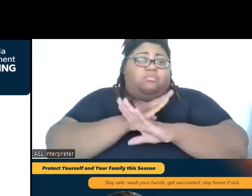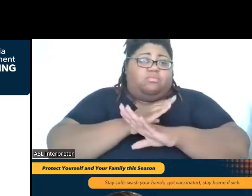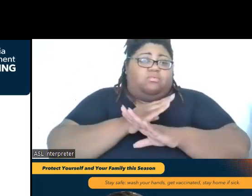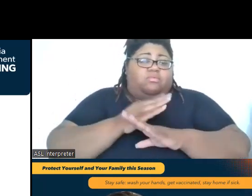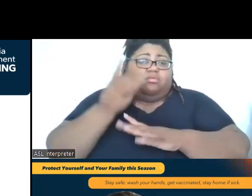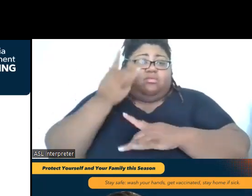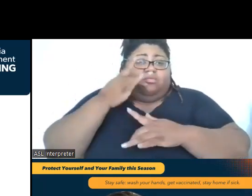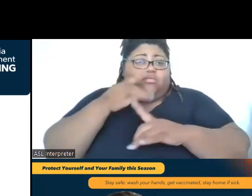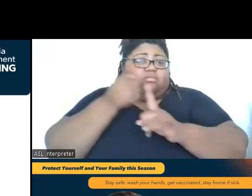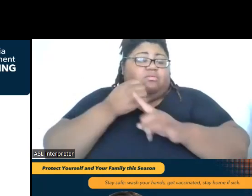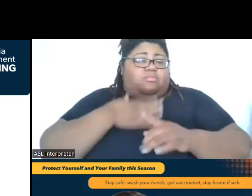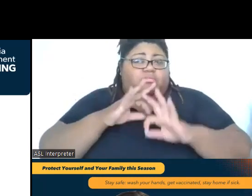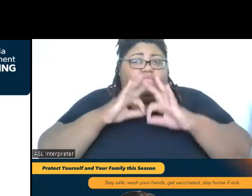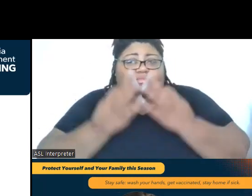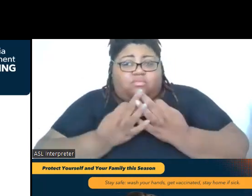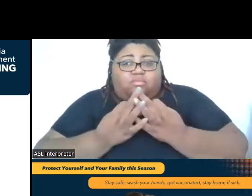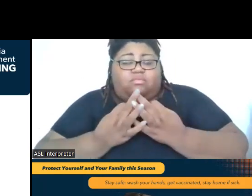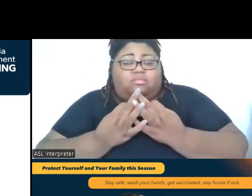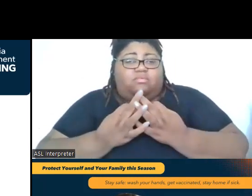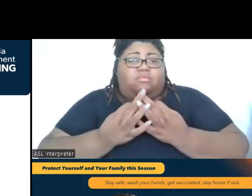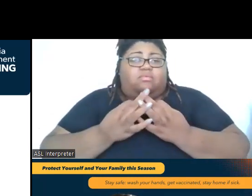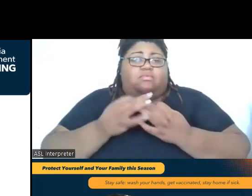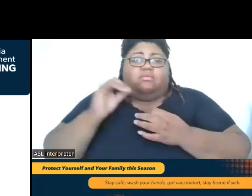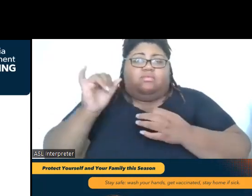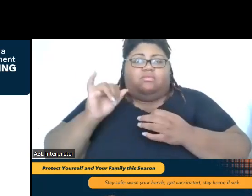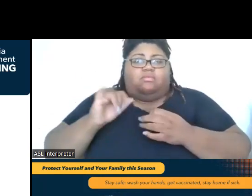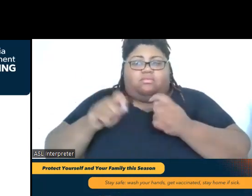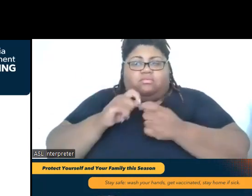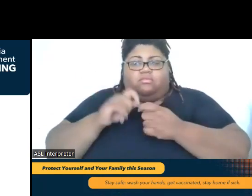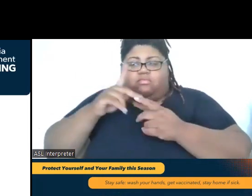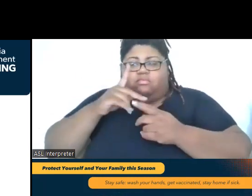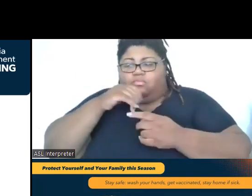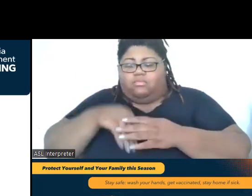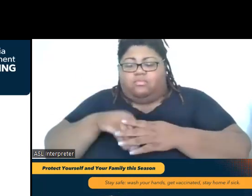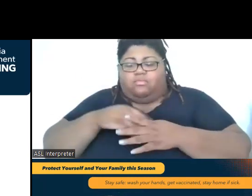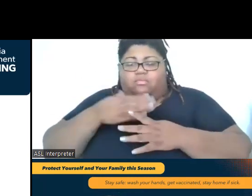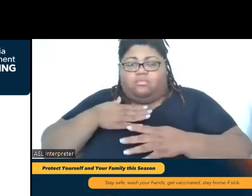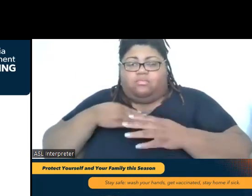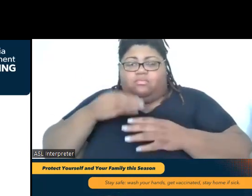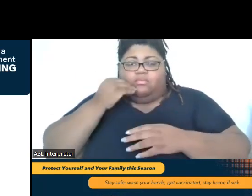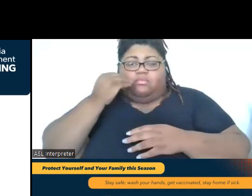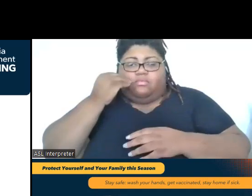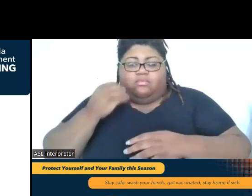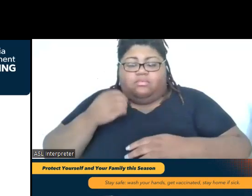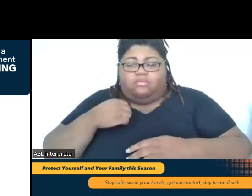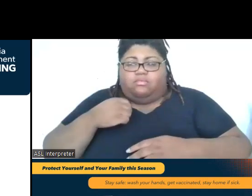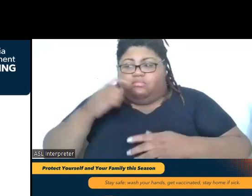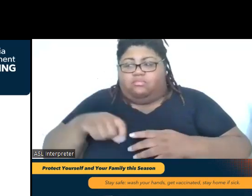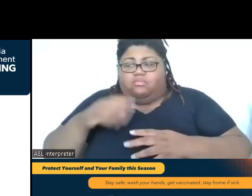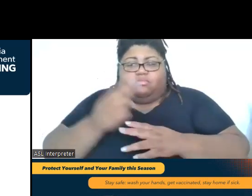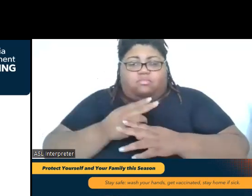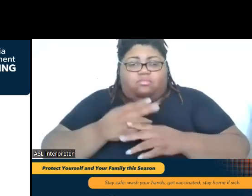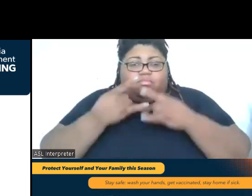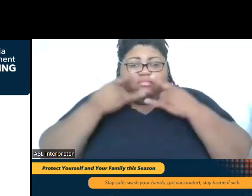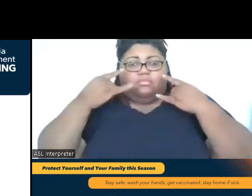for those in my household who are actually immunocompromised, that I wear a mask when I'm in indoor